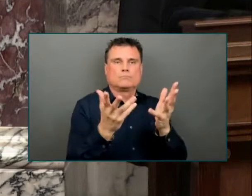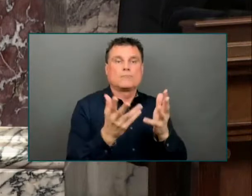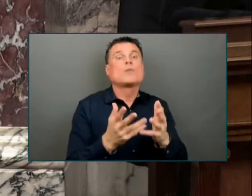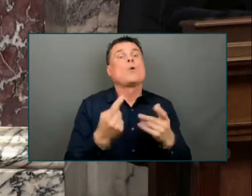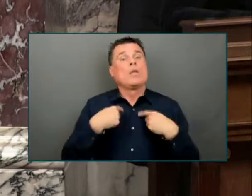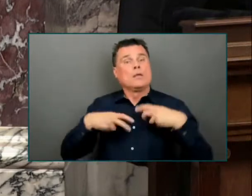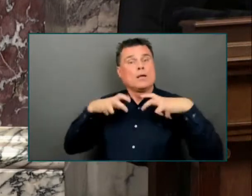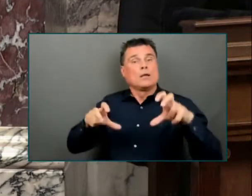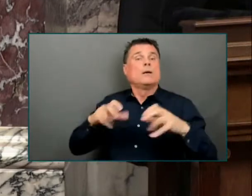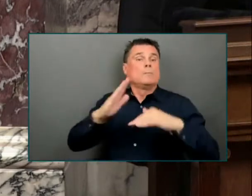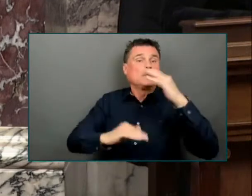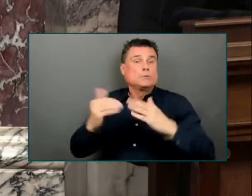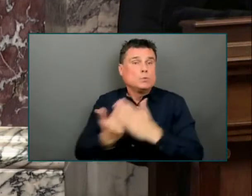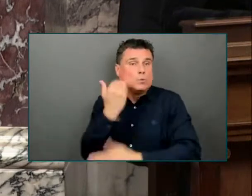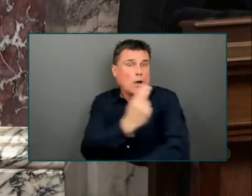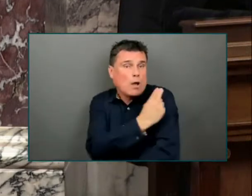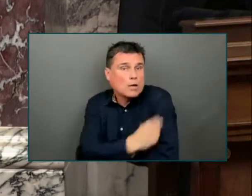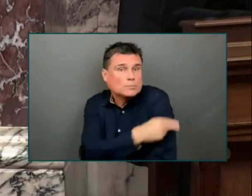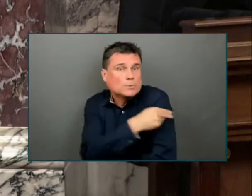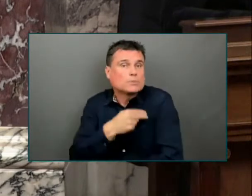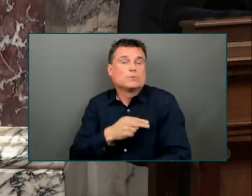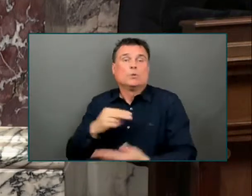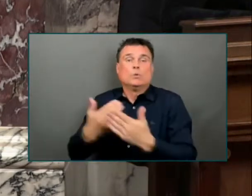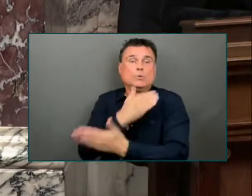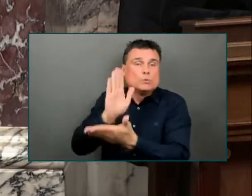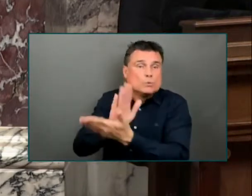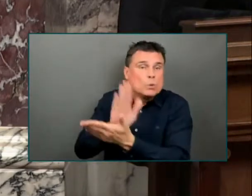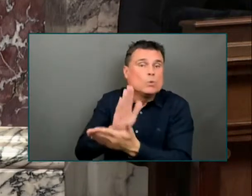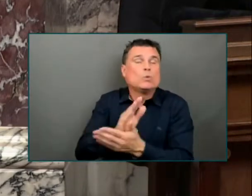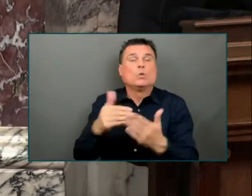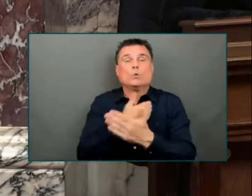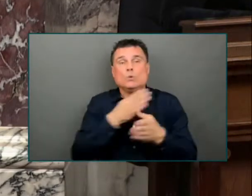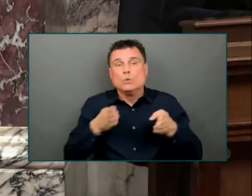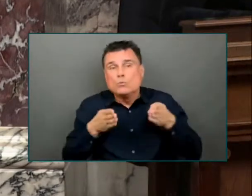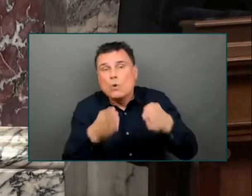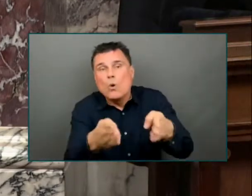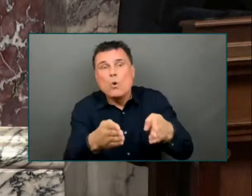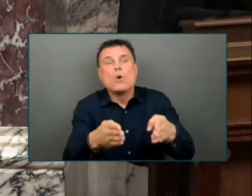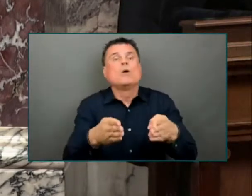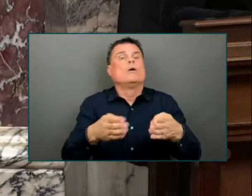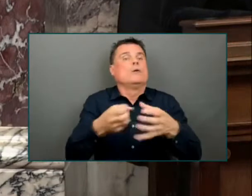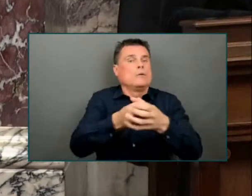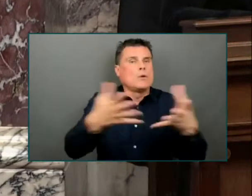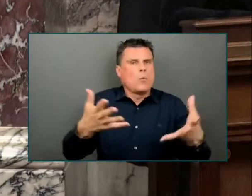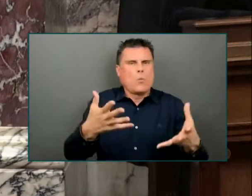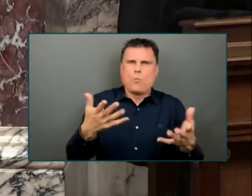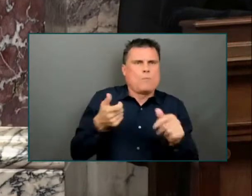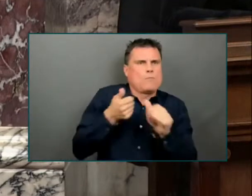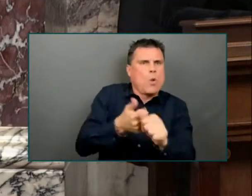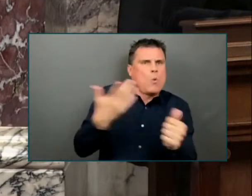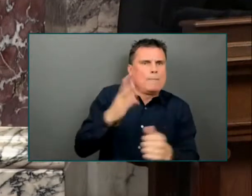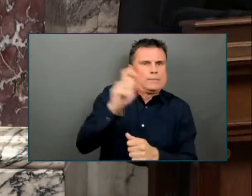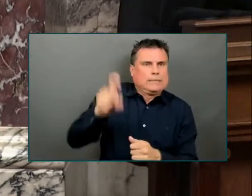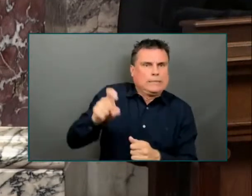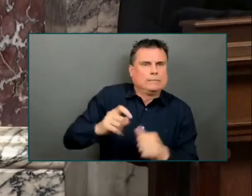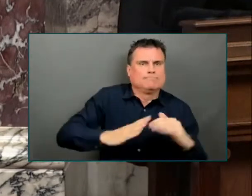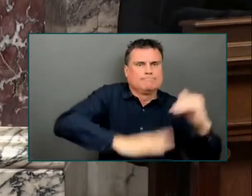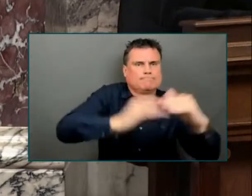British Columbians? It means 15 new and upgraded hospitals from Terrace to Dawson